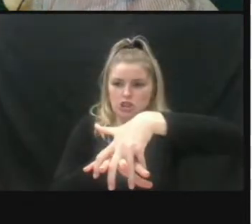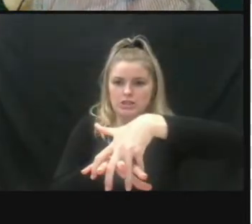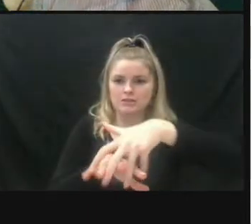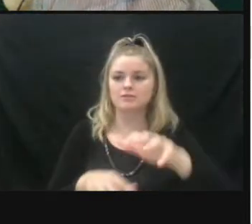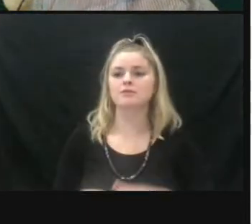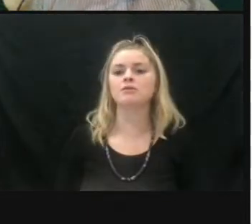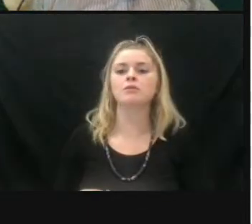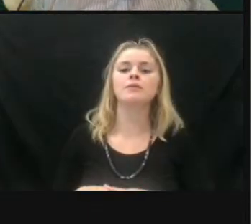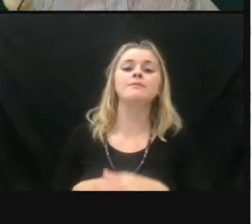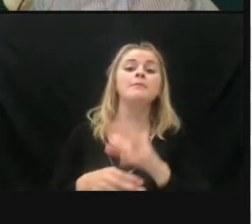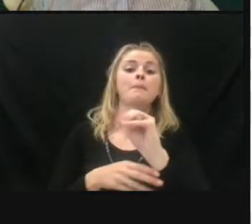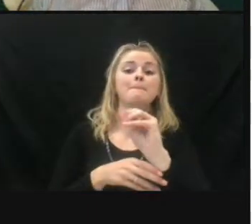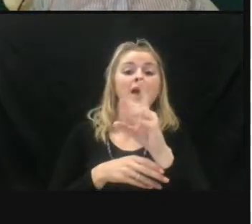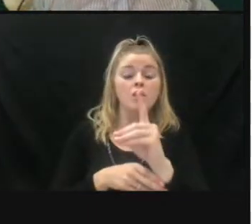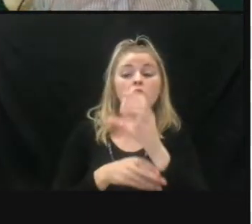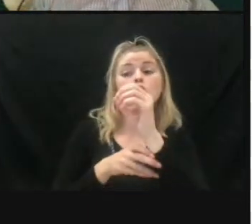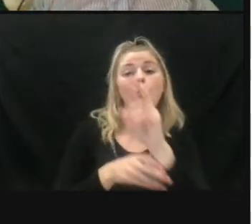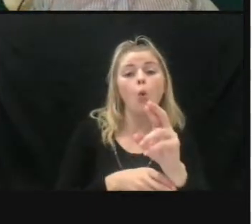Delmarva Peninsula?